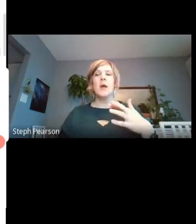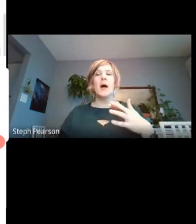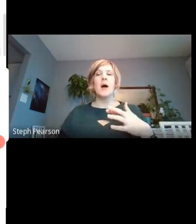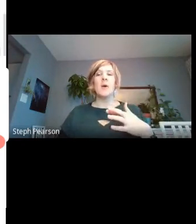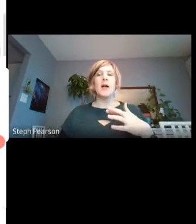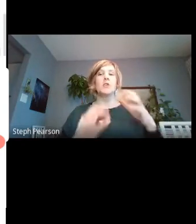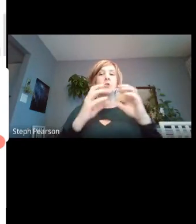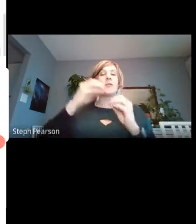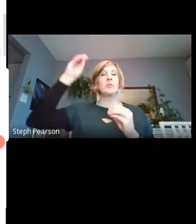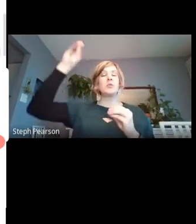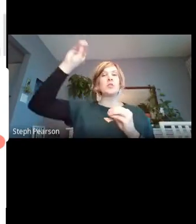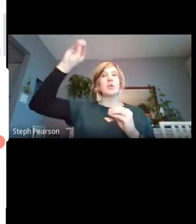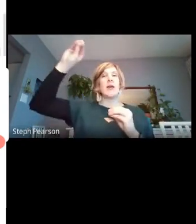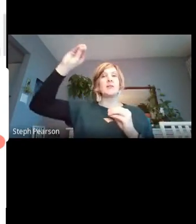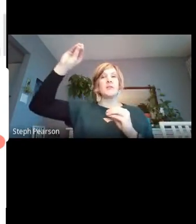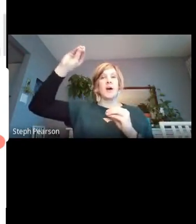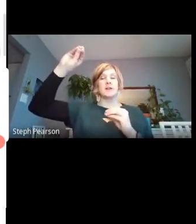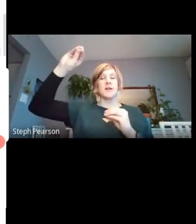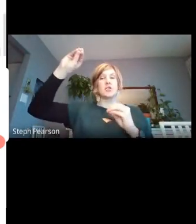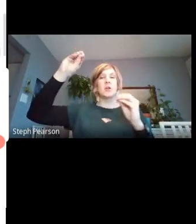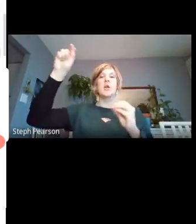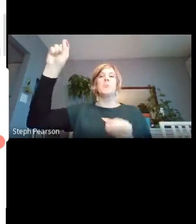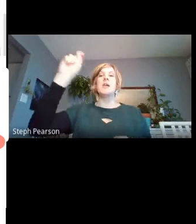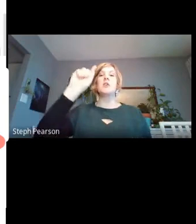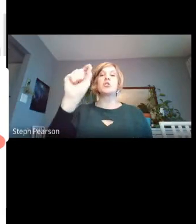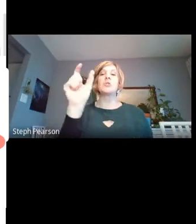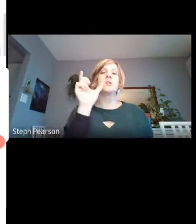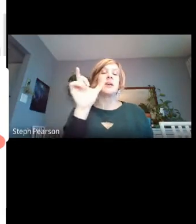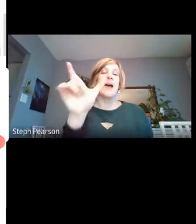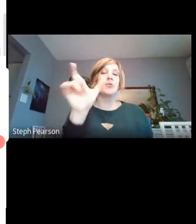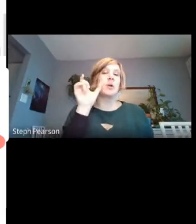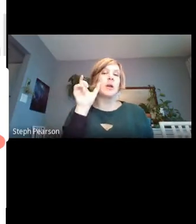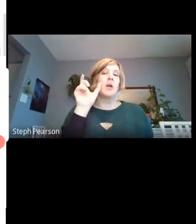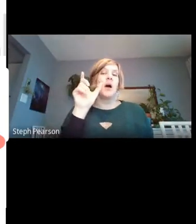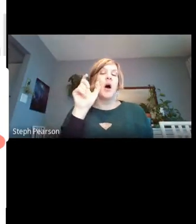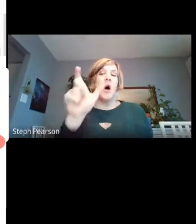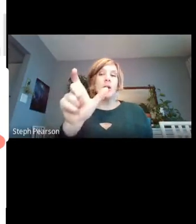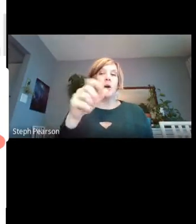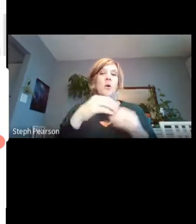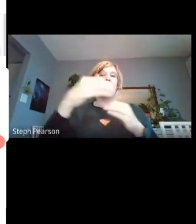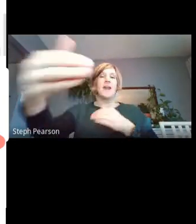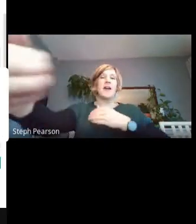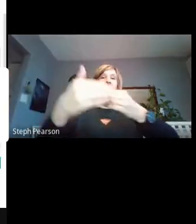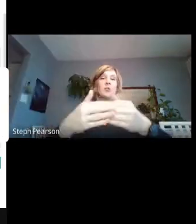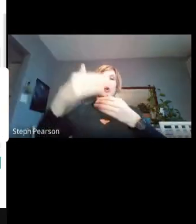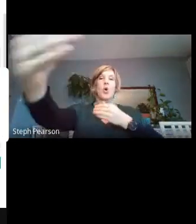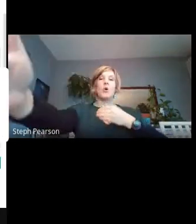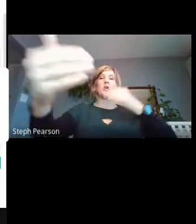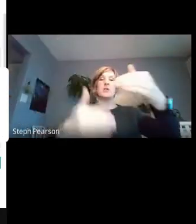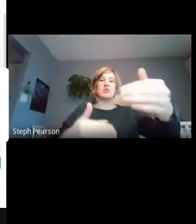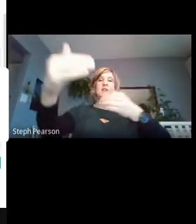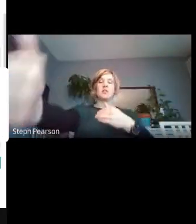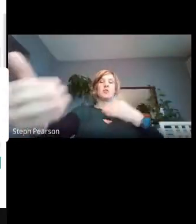i have um i can use have them use the screencastify extension making sure that it's capturing audio and i can